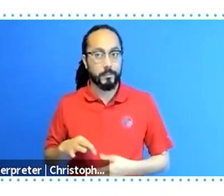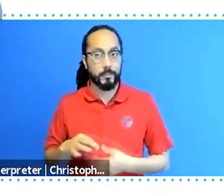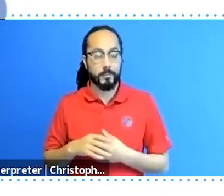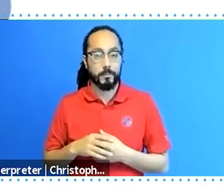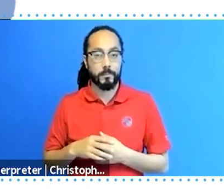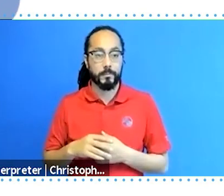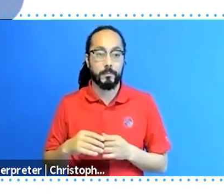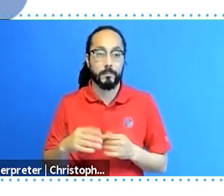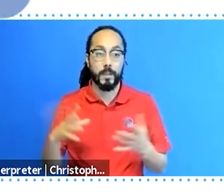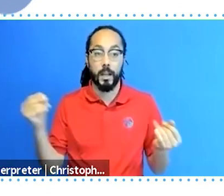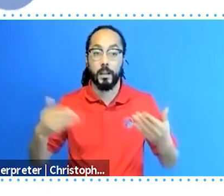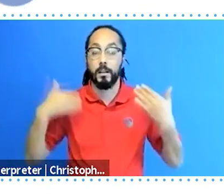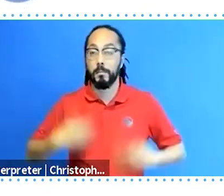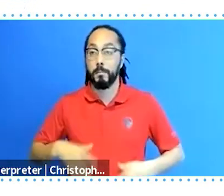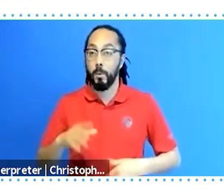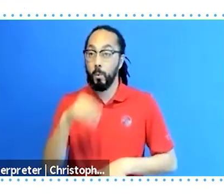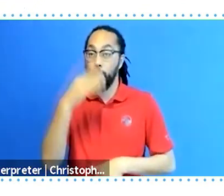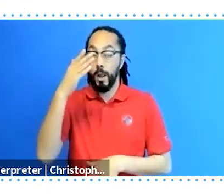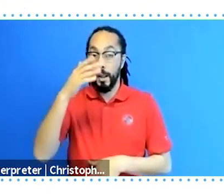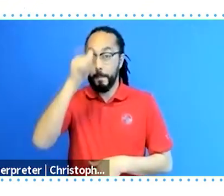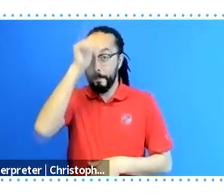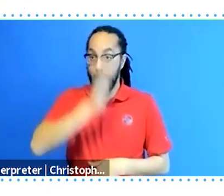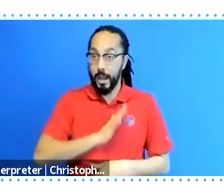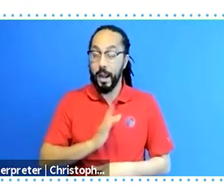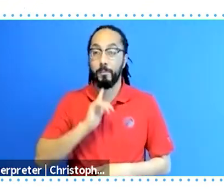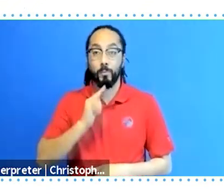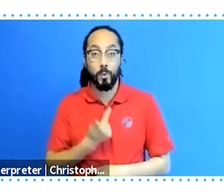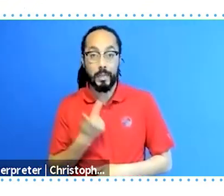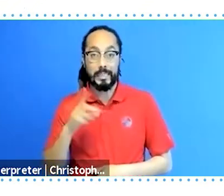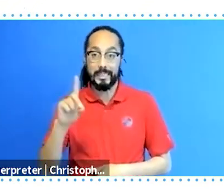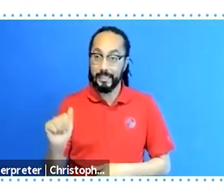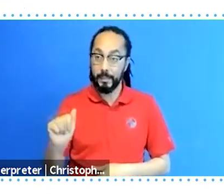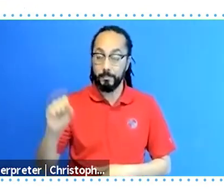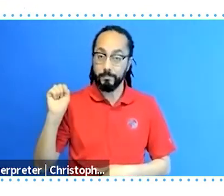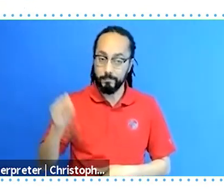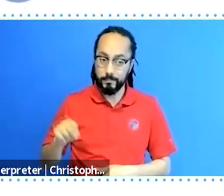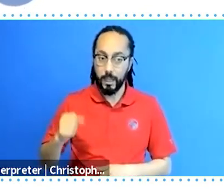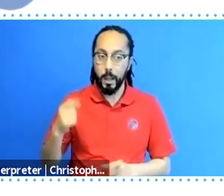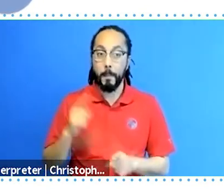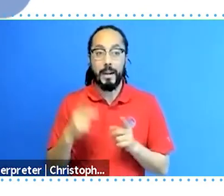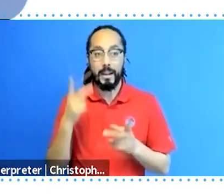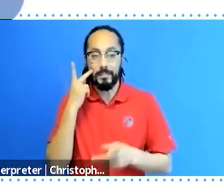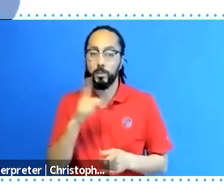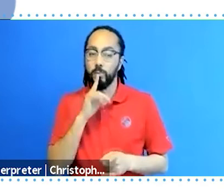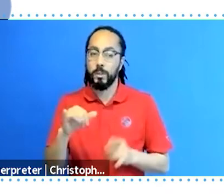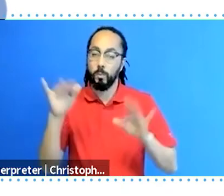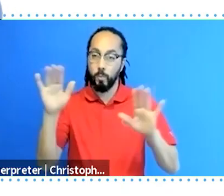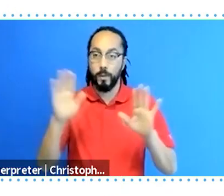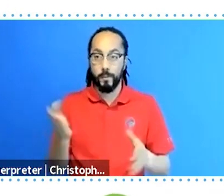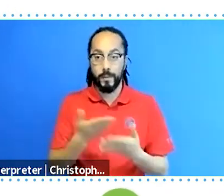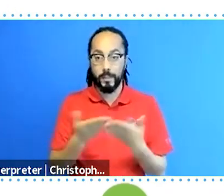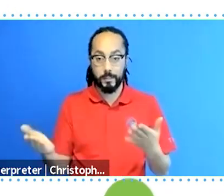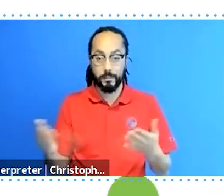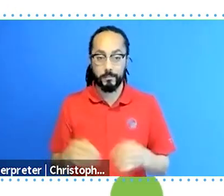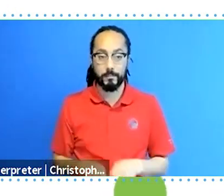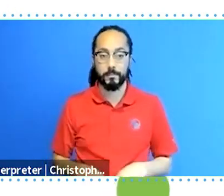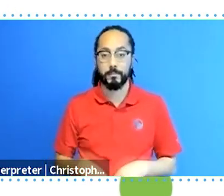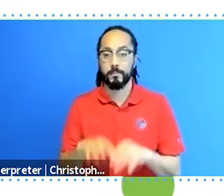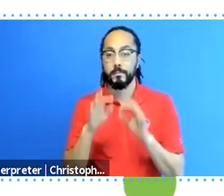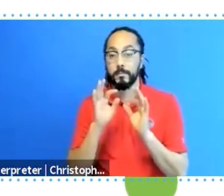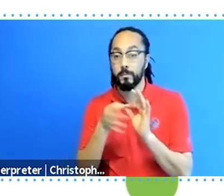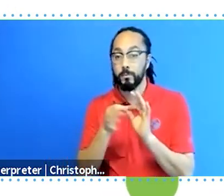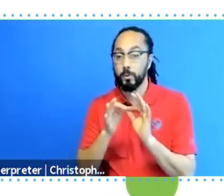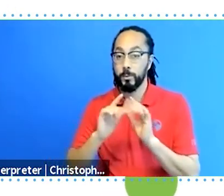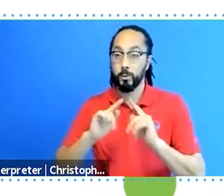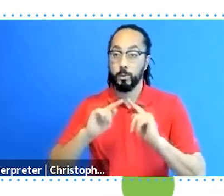I'm a white man, but I'm queer and I am disabled, and I have seen some really wonderful things. But we